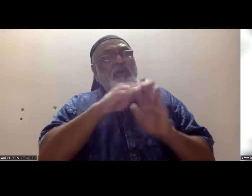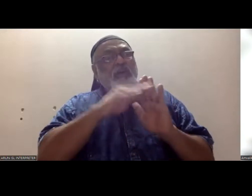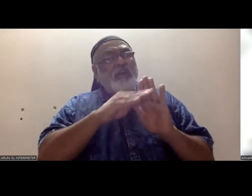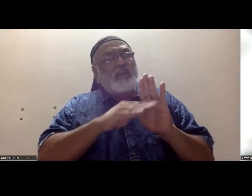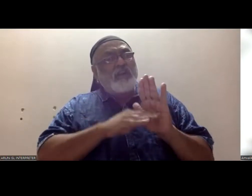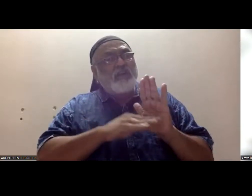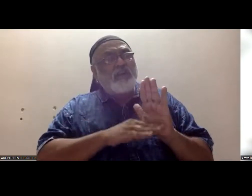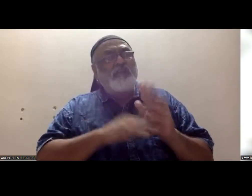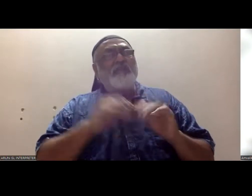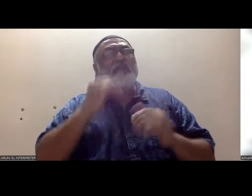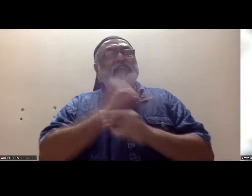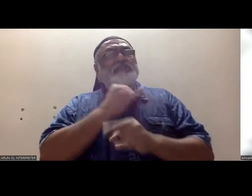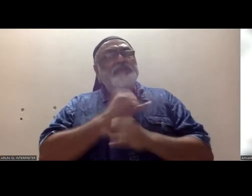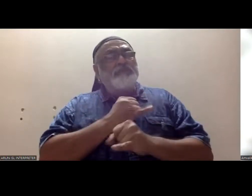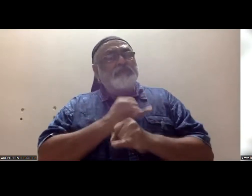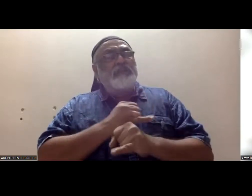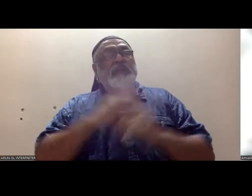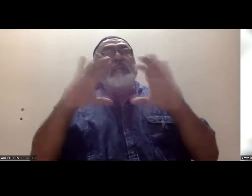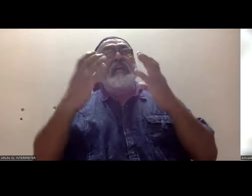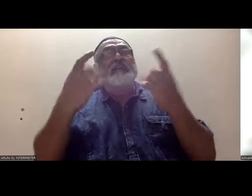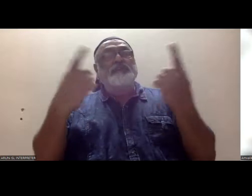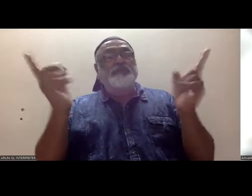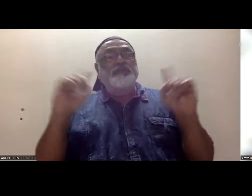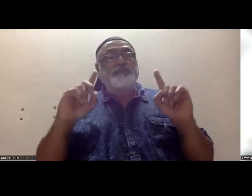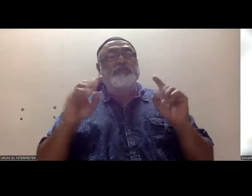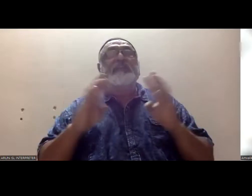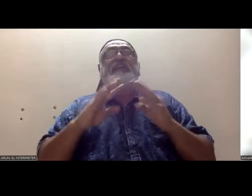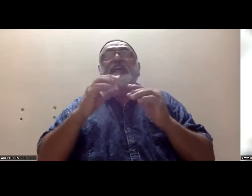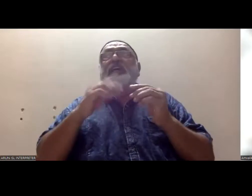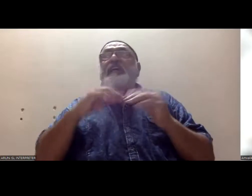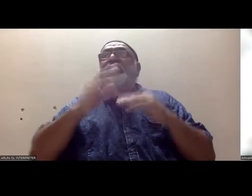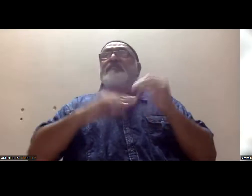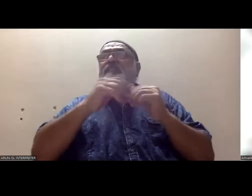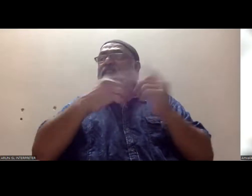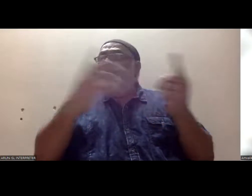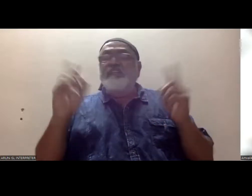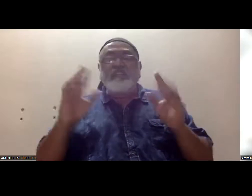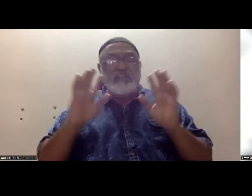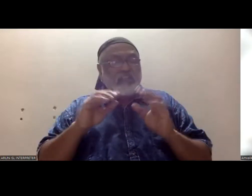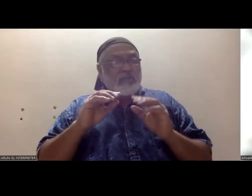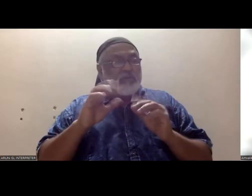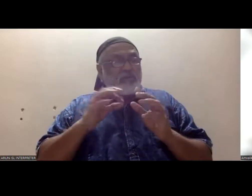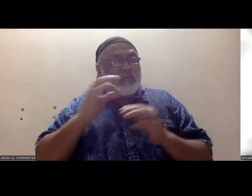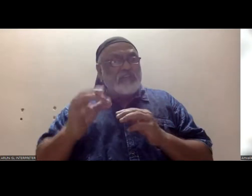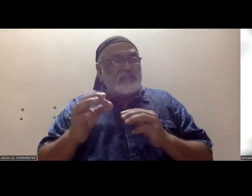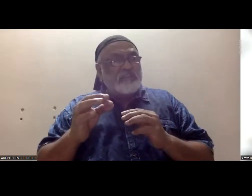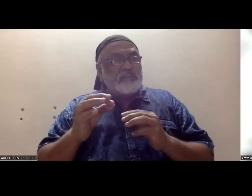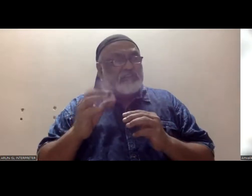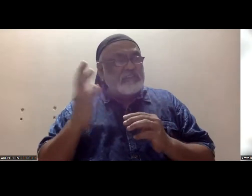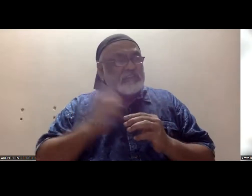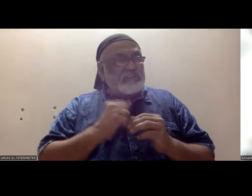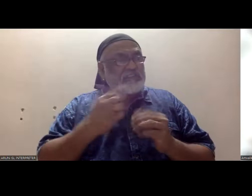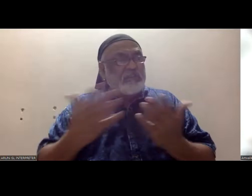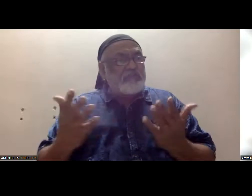any institution's classroom and their infrastructure. In this regard, I want to get some